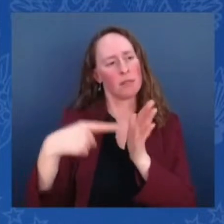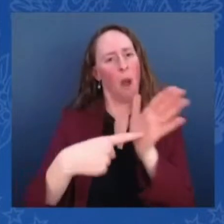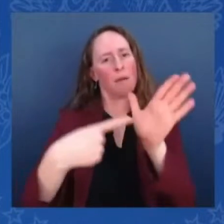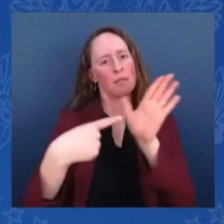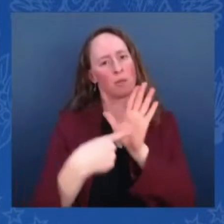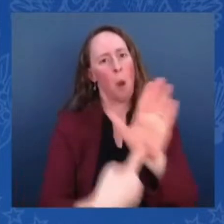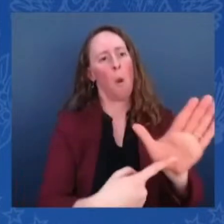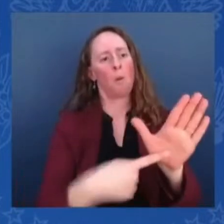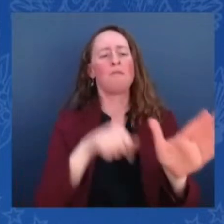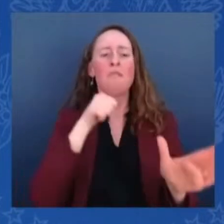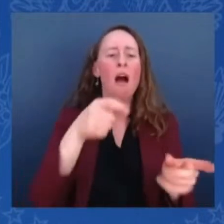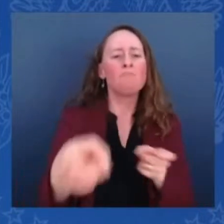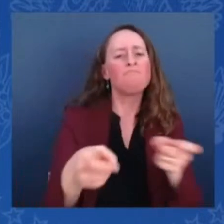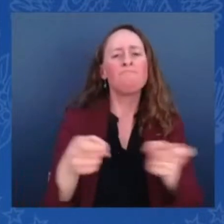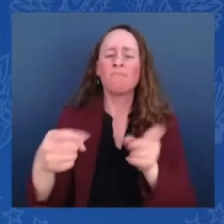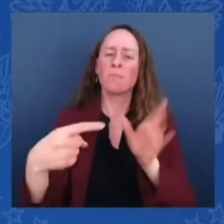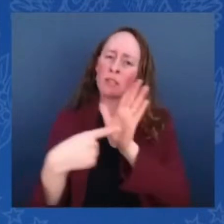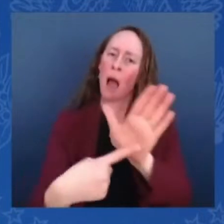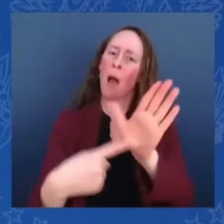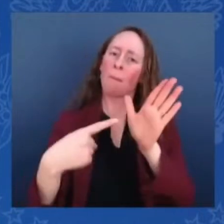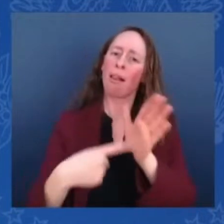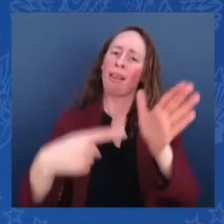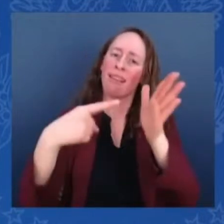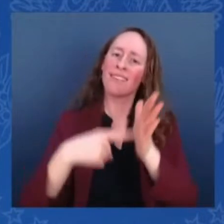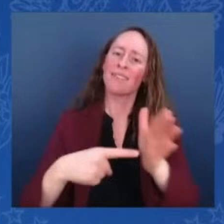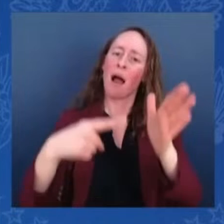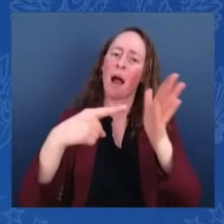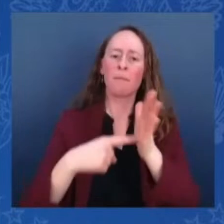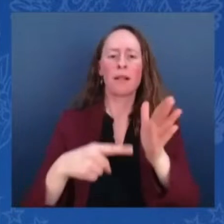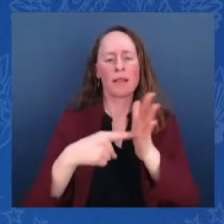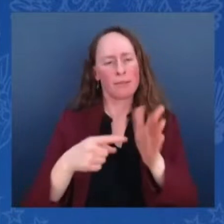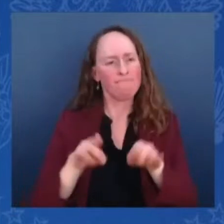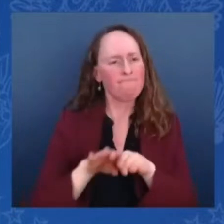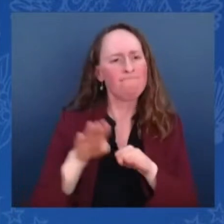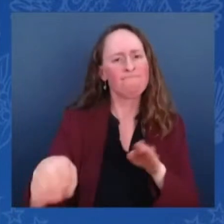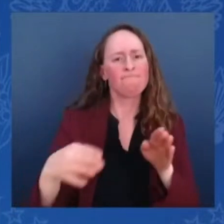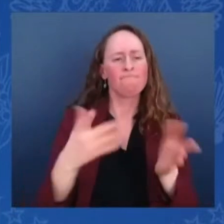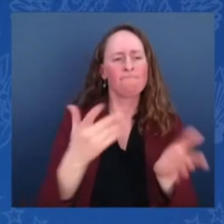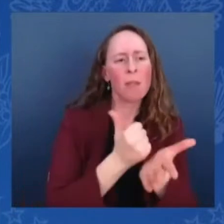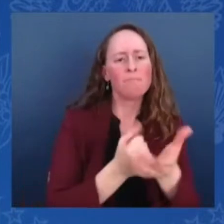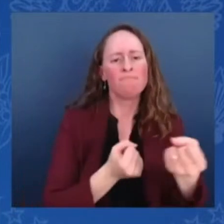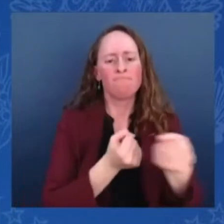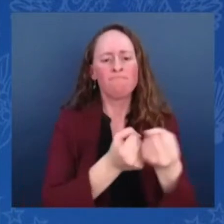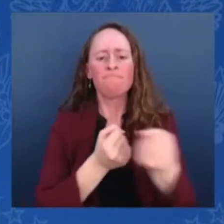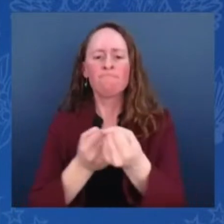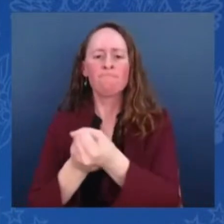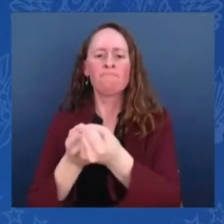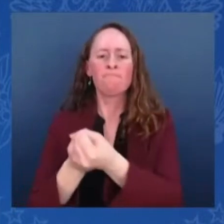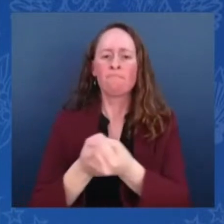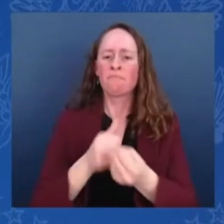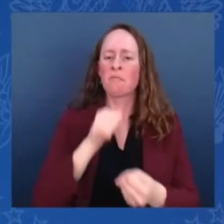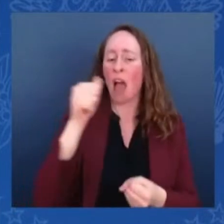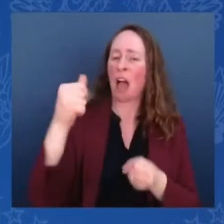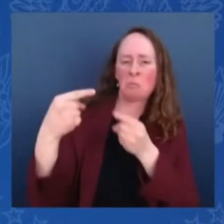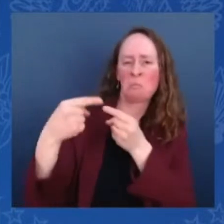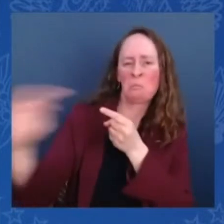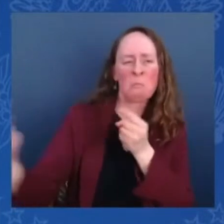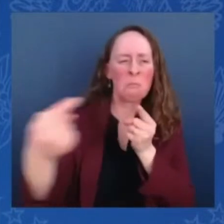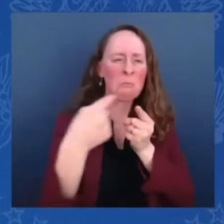In the past 4 years, we've used that power, not to go it alone, but instead to bring countries